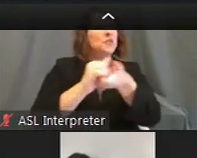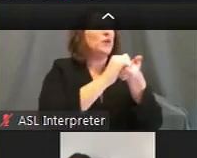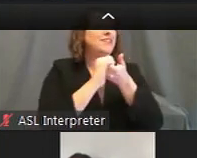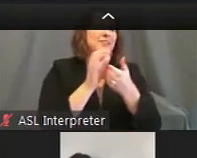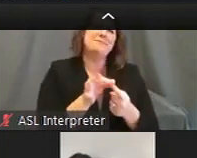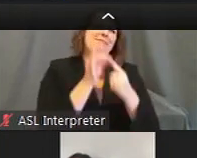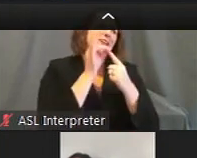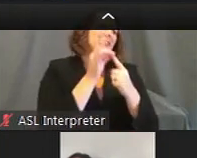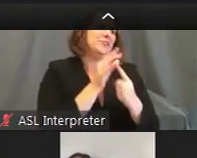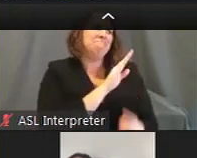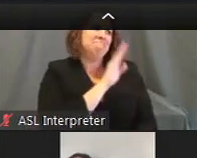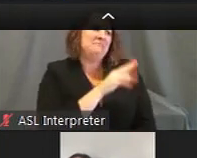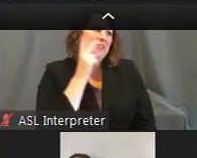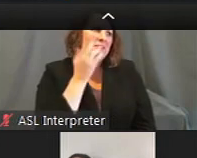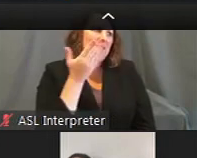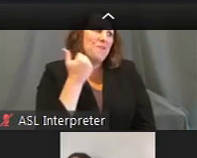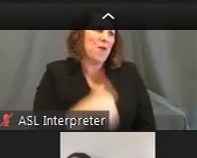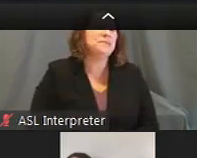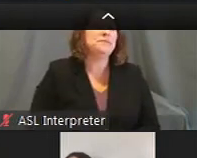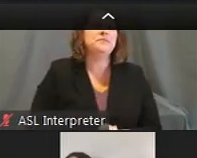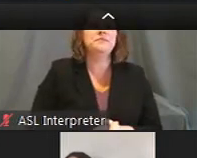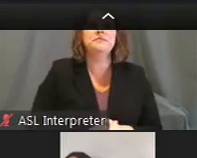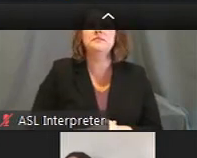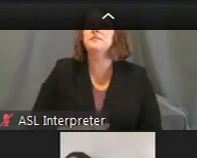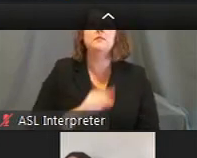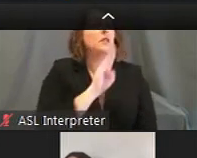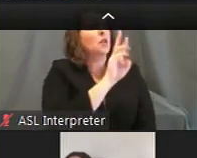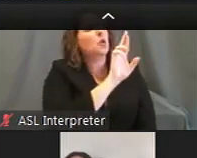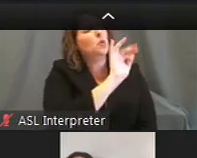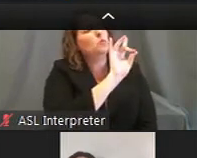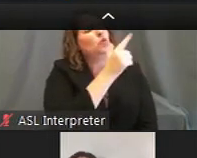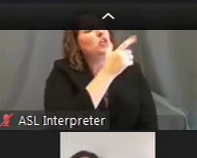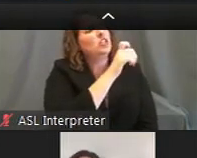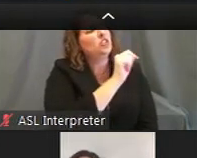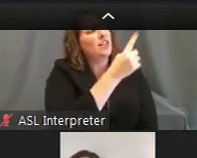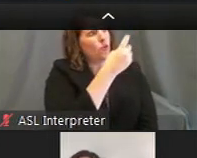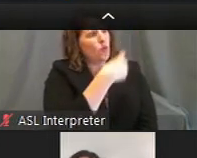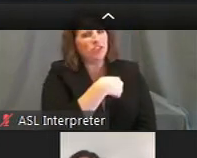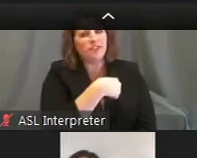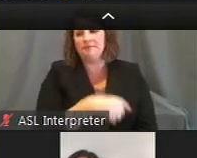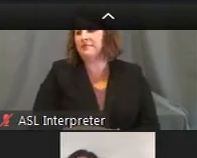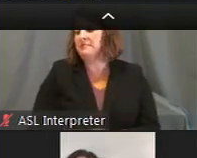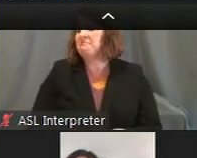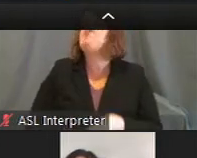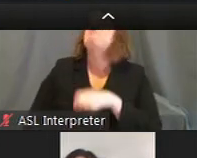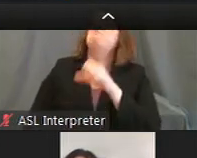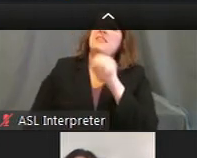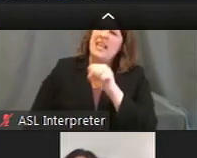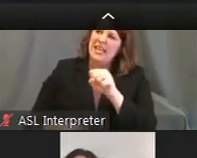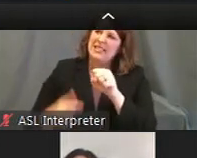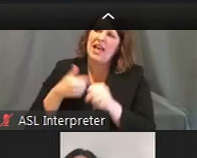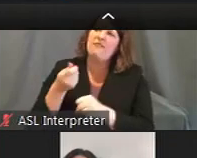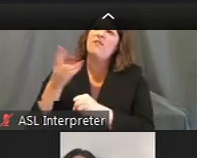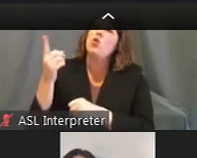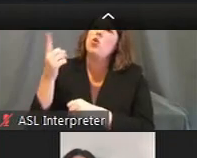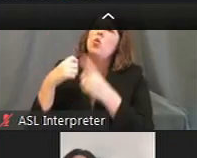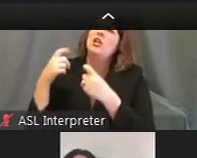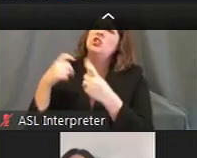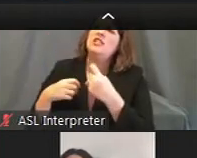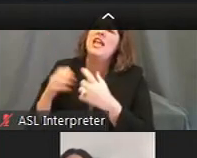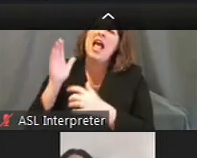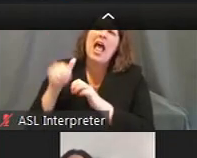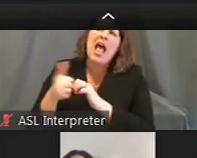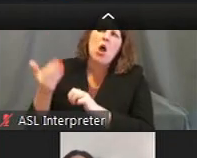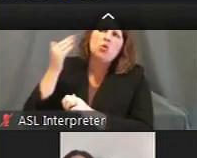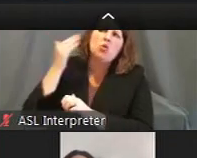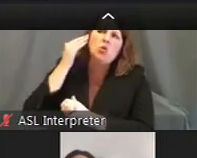Bridget Matter. Yeah, I have a couple questions. How will you know if the measures you're taking are working, since the numbers are